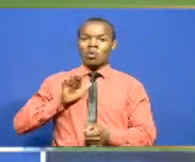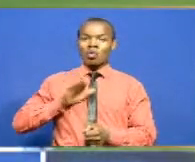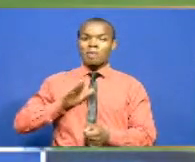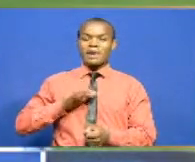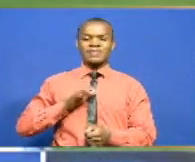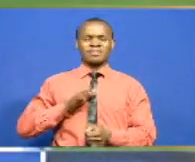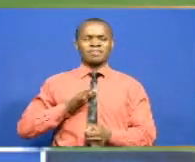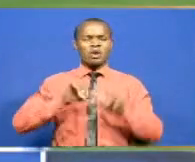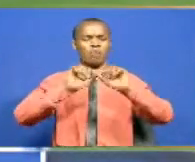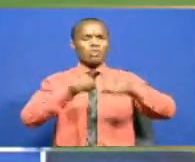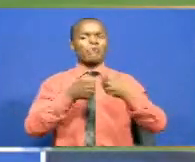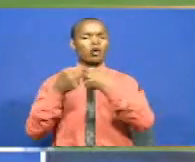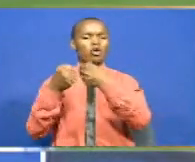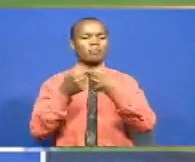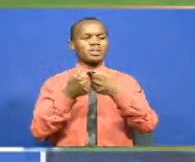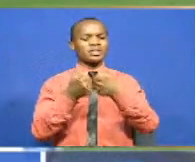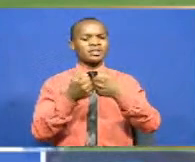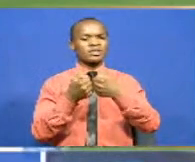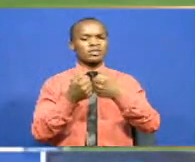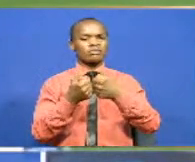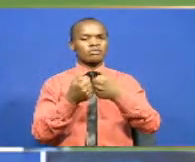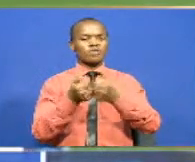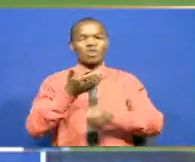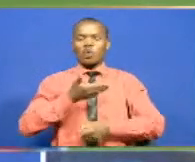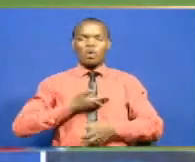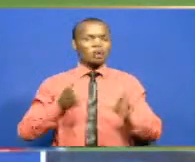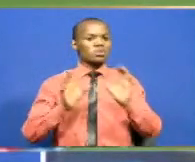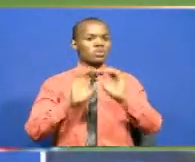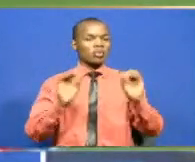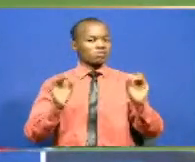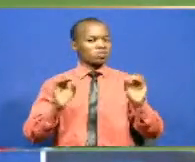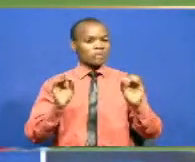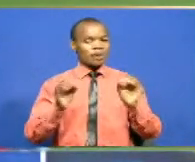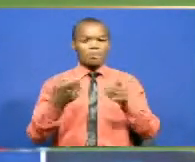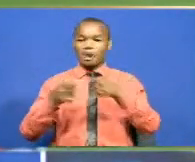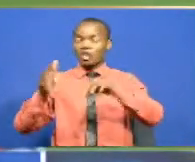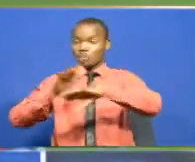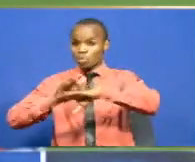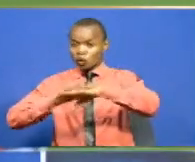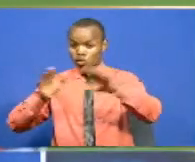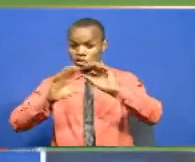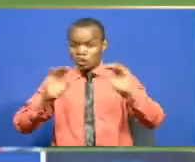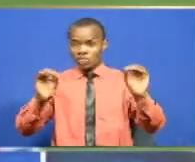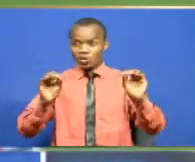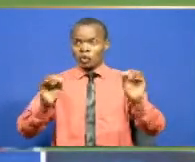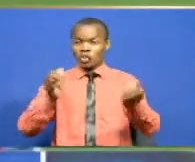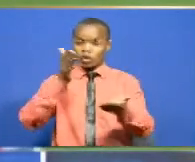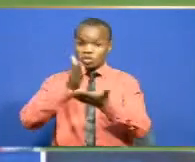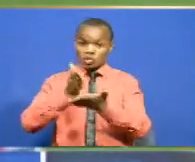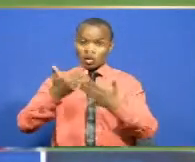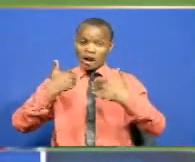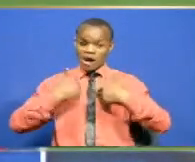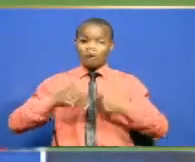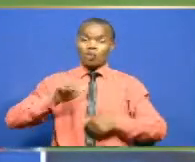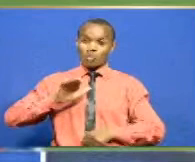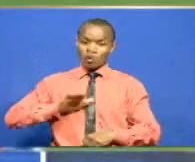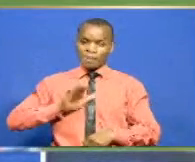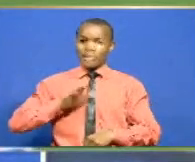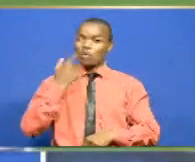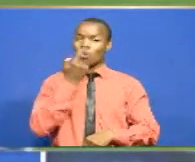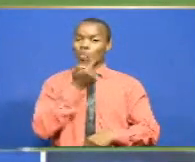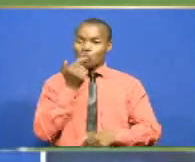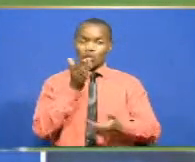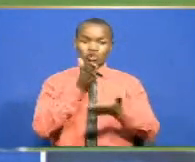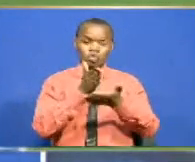own. That is a very, very big misconception. We have had in this country very, very powerful women who